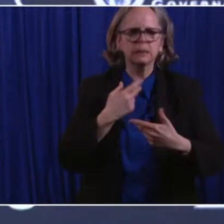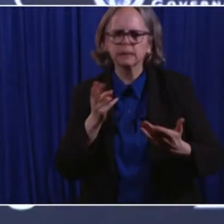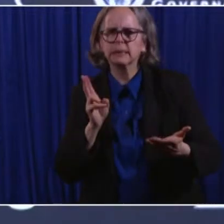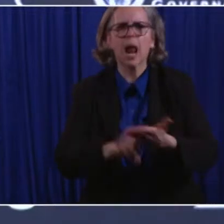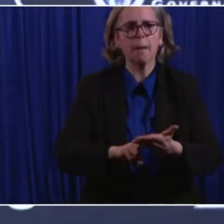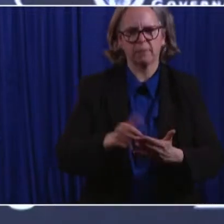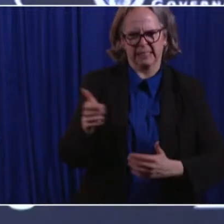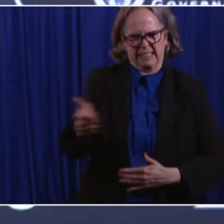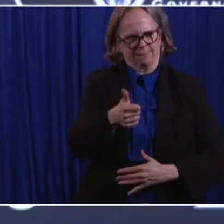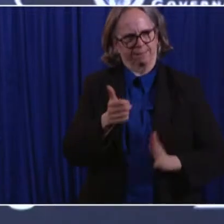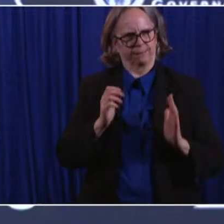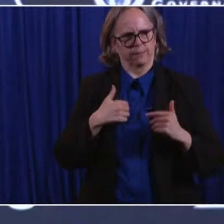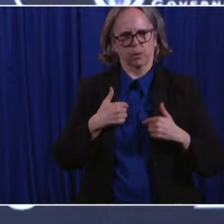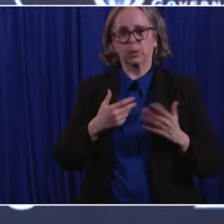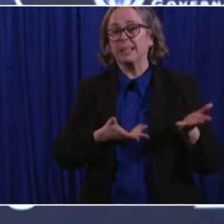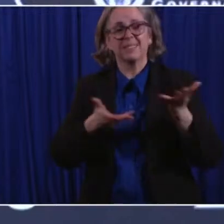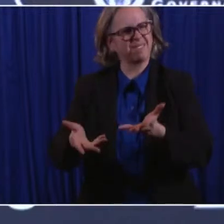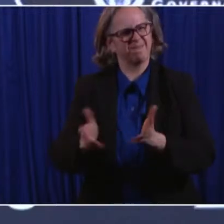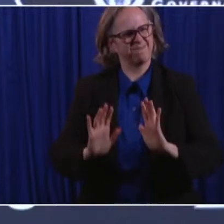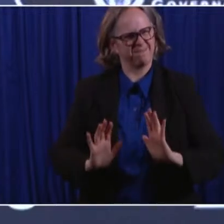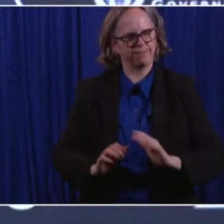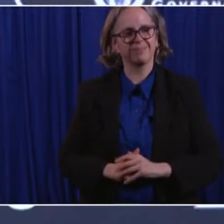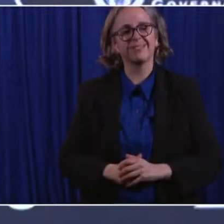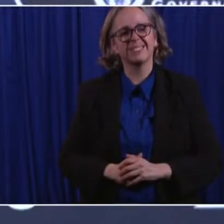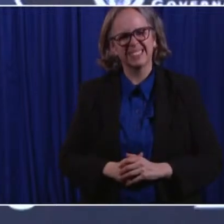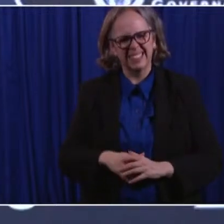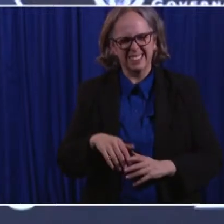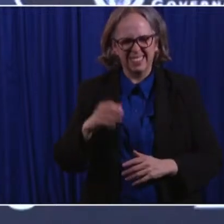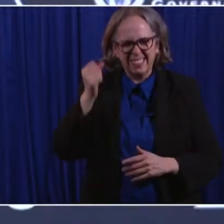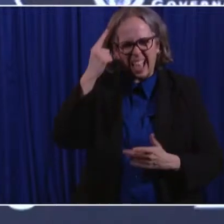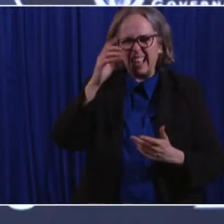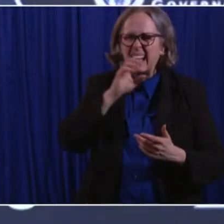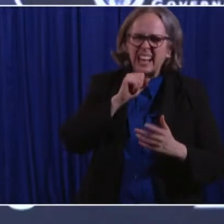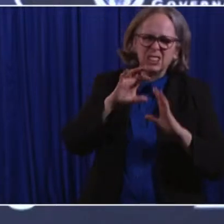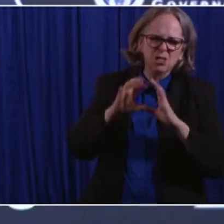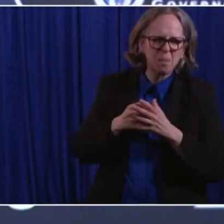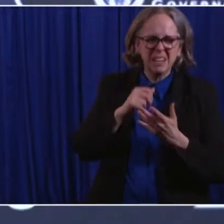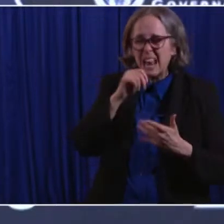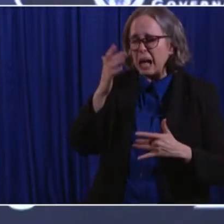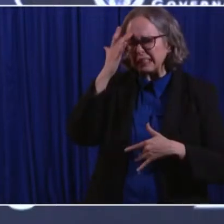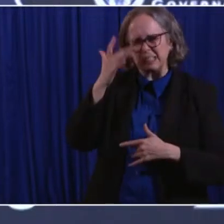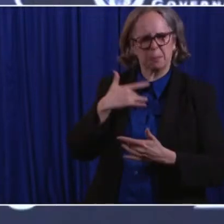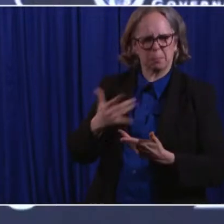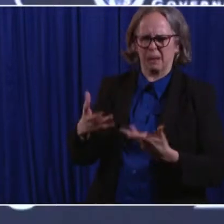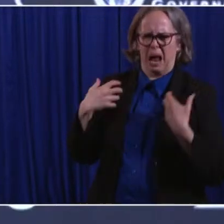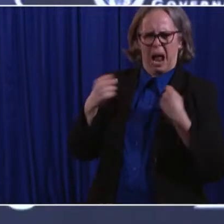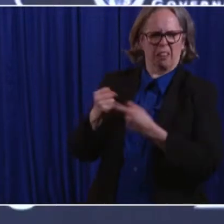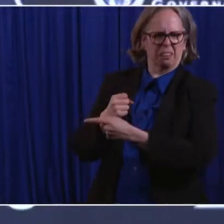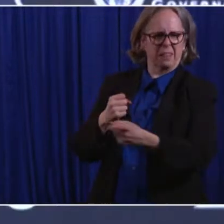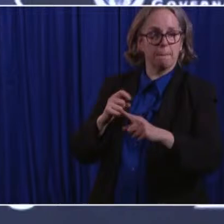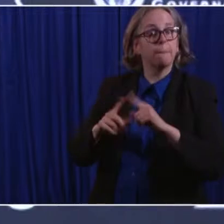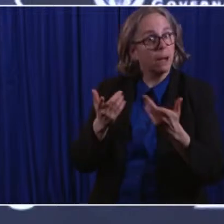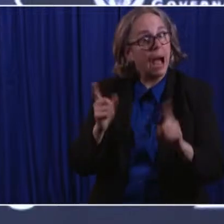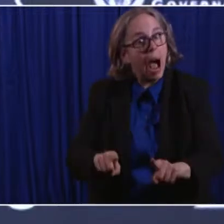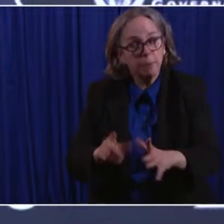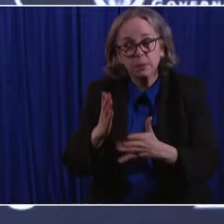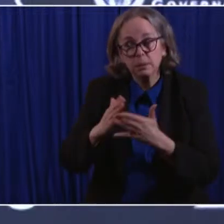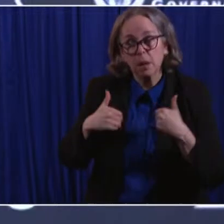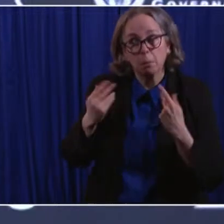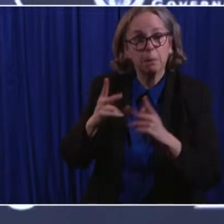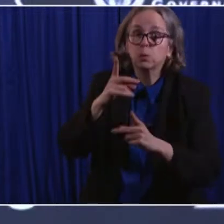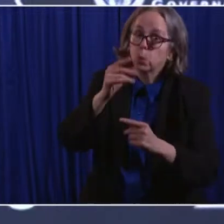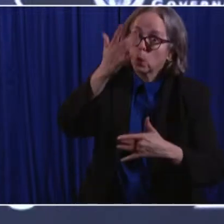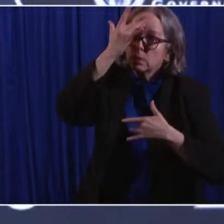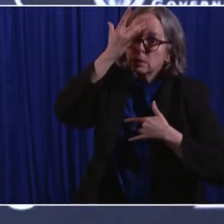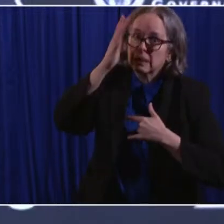doesn't generally get really sick, we do know that does happen. I have on my desk back in Cedar Hill a picture of a young man who